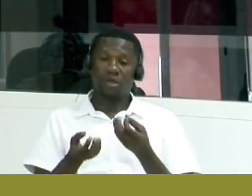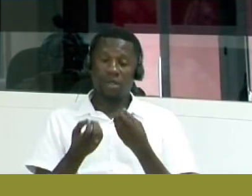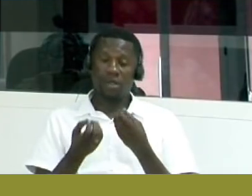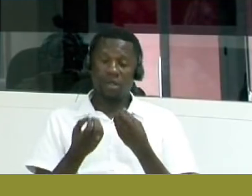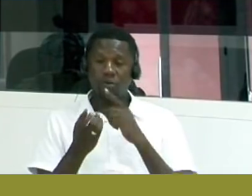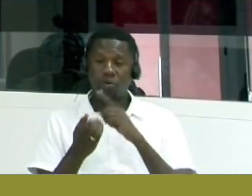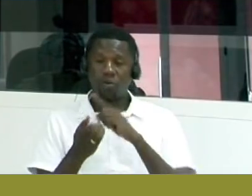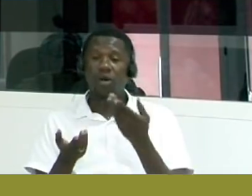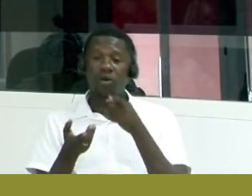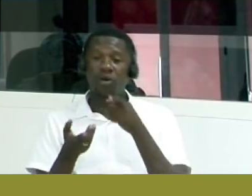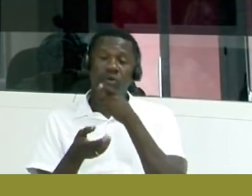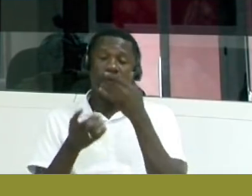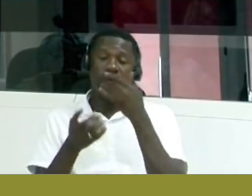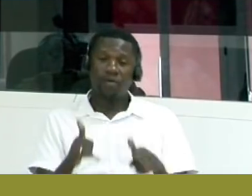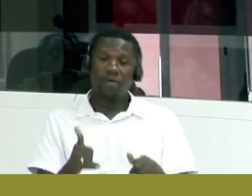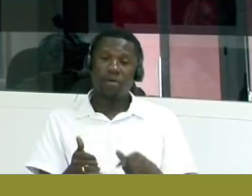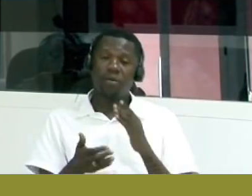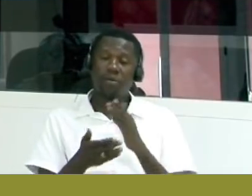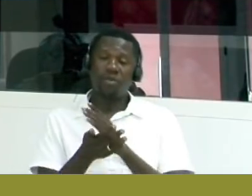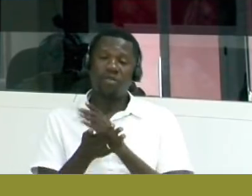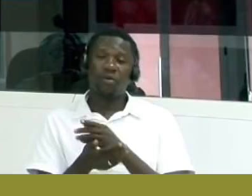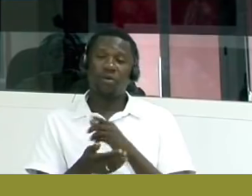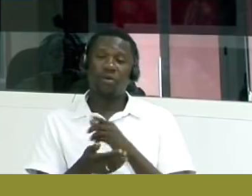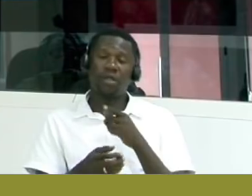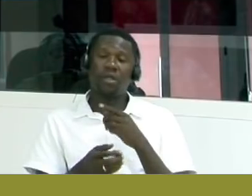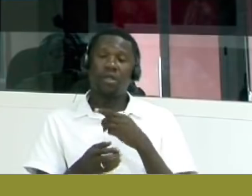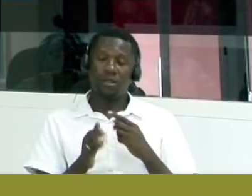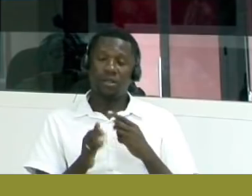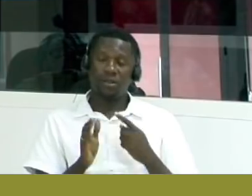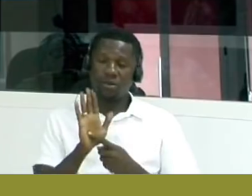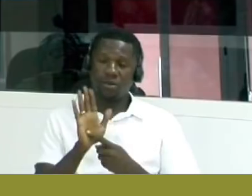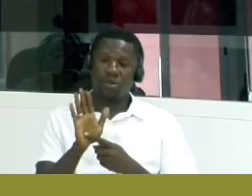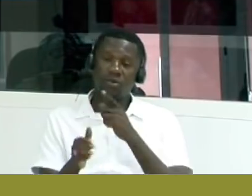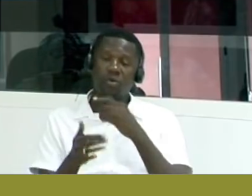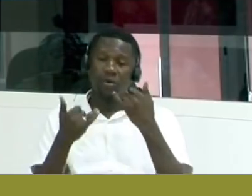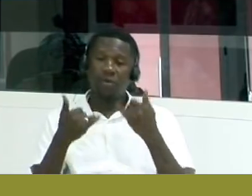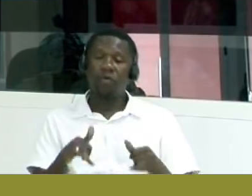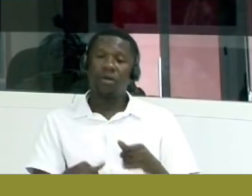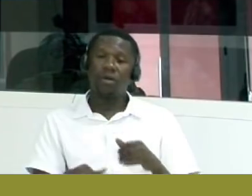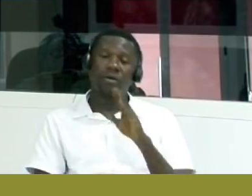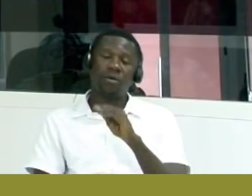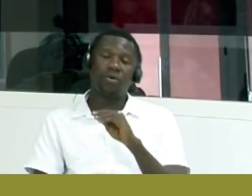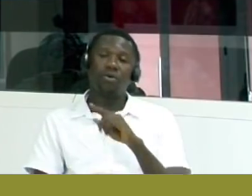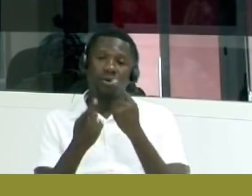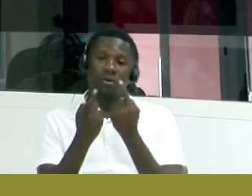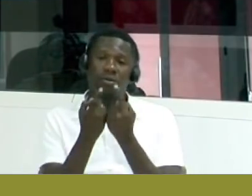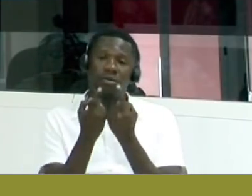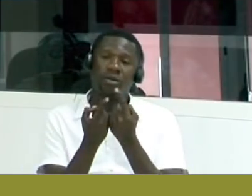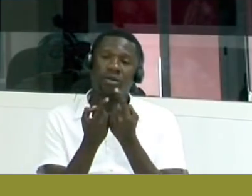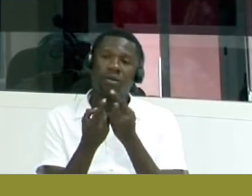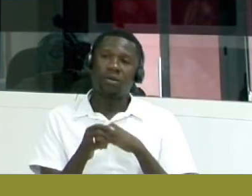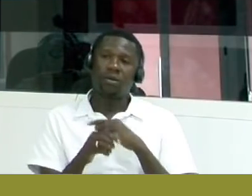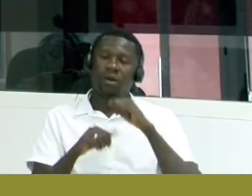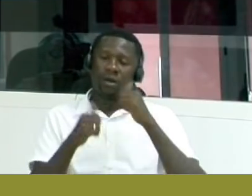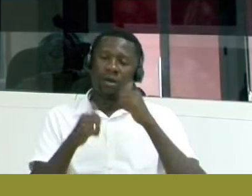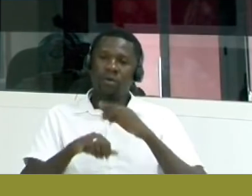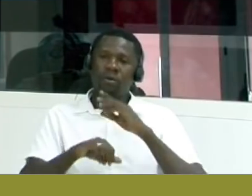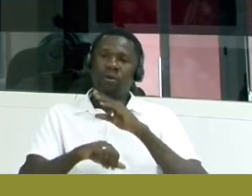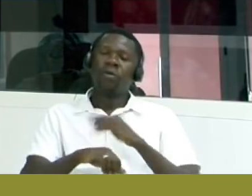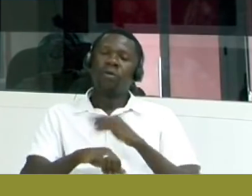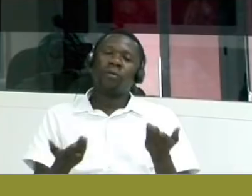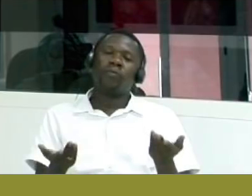failed. But before that, let's establish that you failed to do something that was supposed to have been